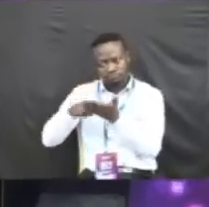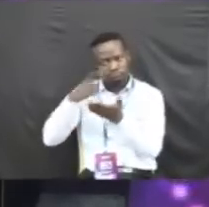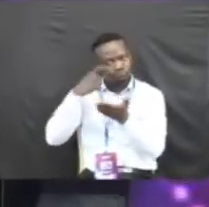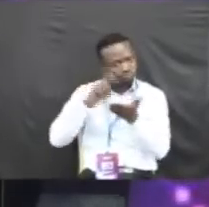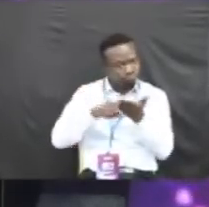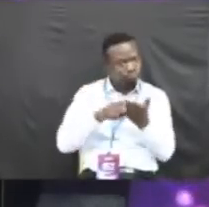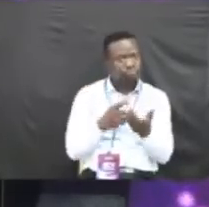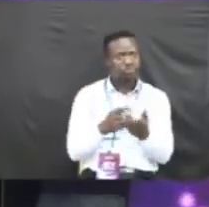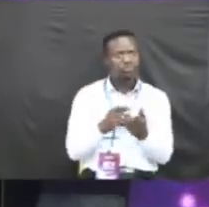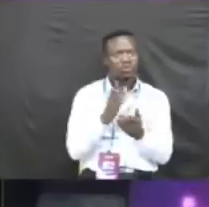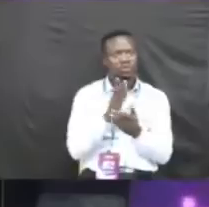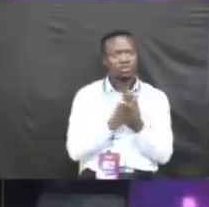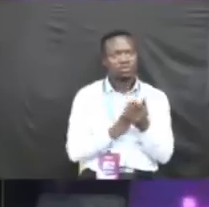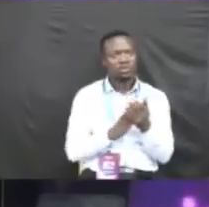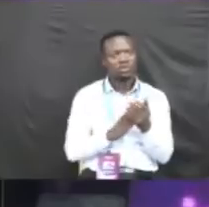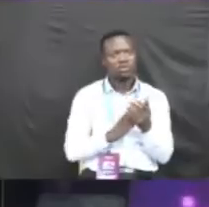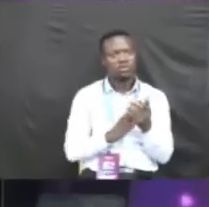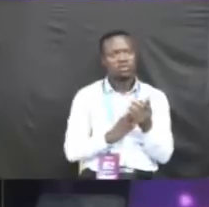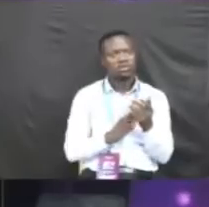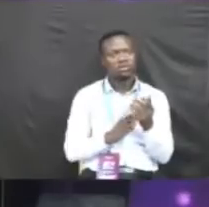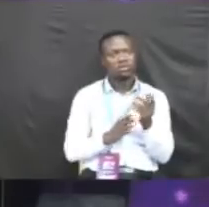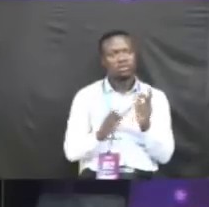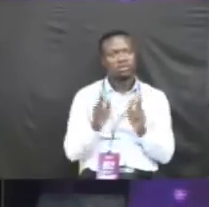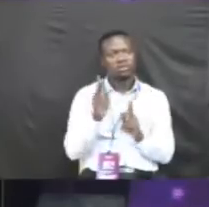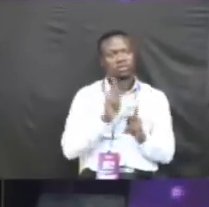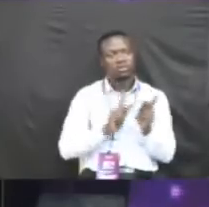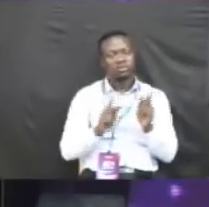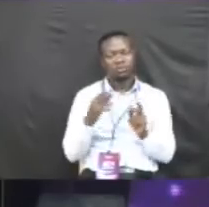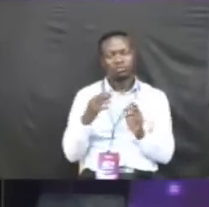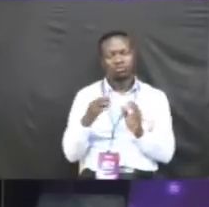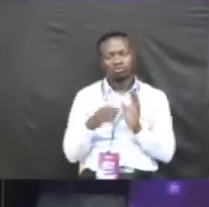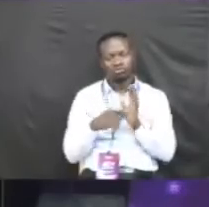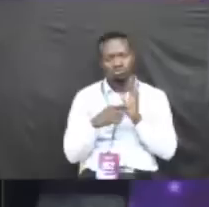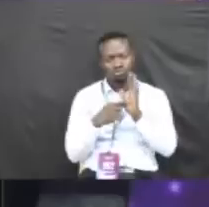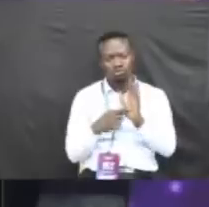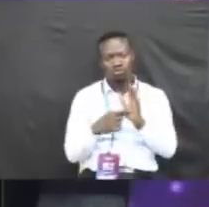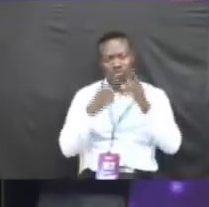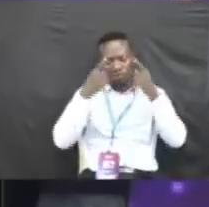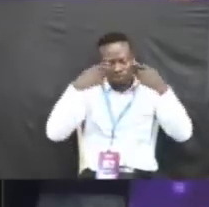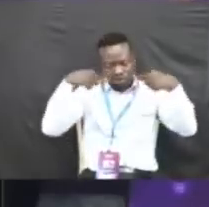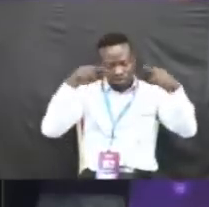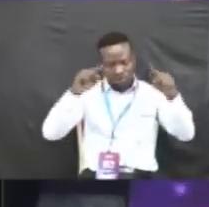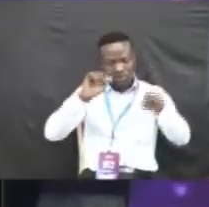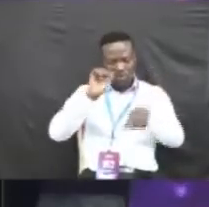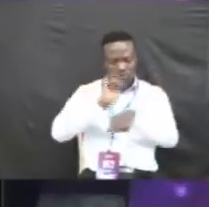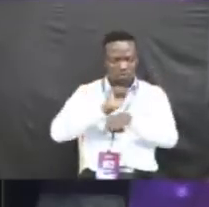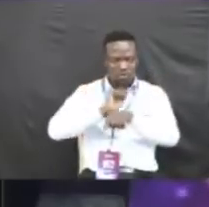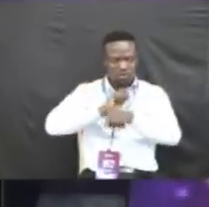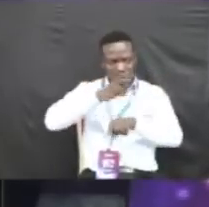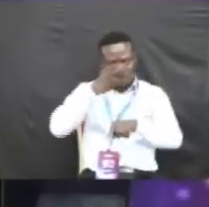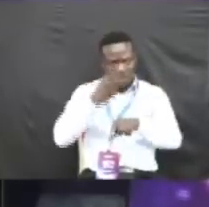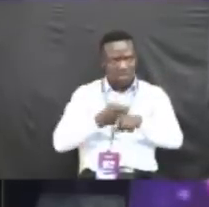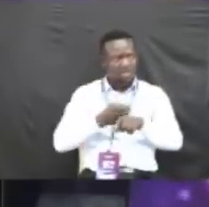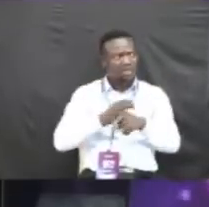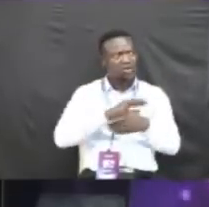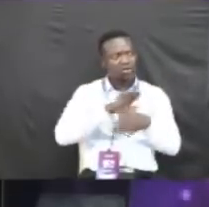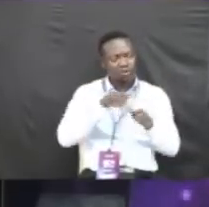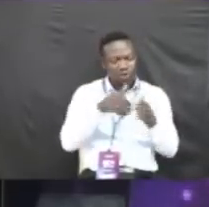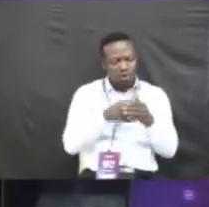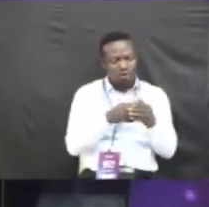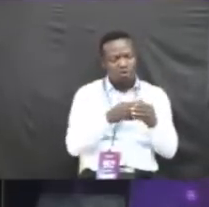to the glory of God. Some of our members keep exhibiting excellence and hard work in their various fields of